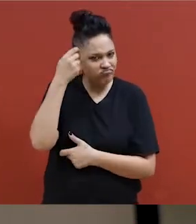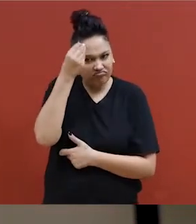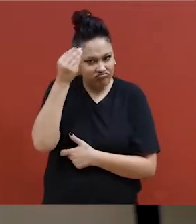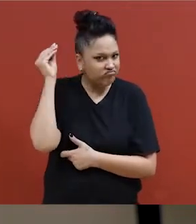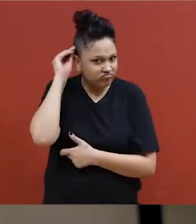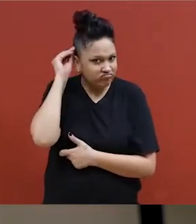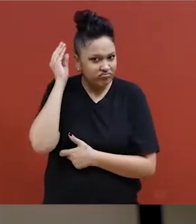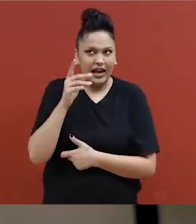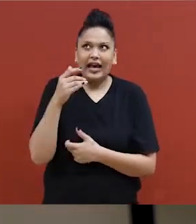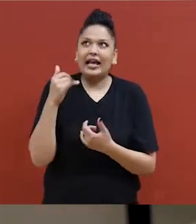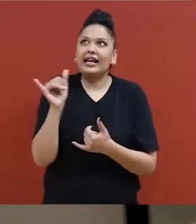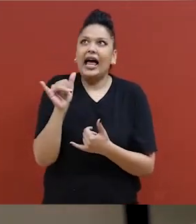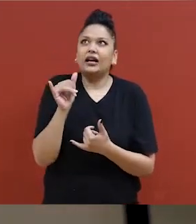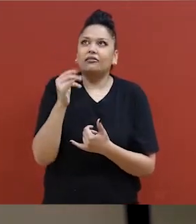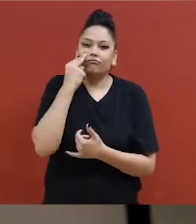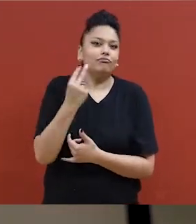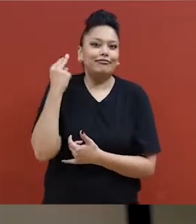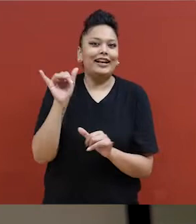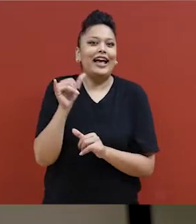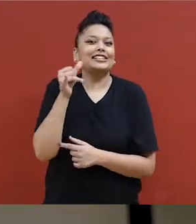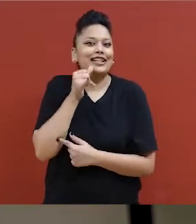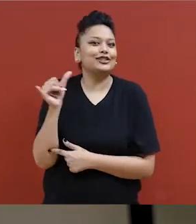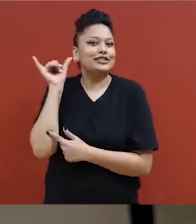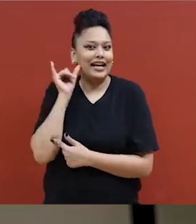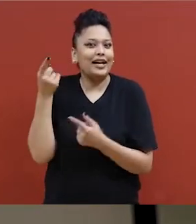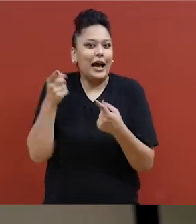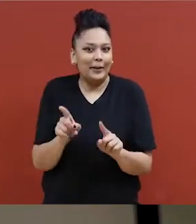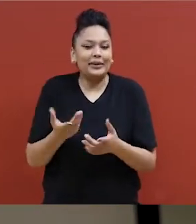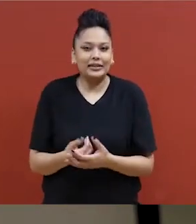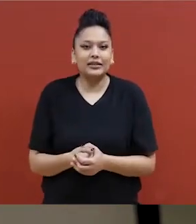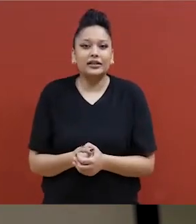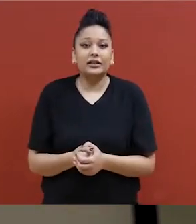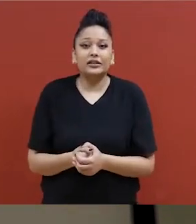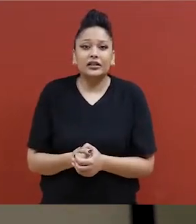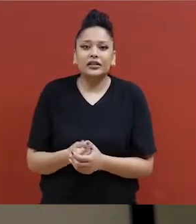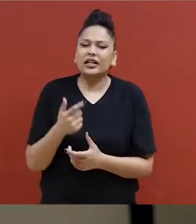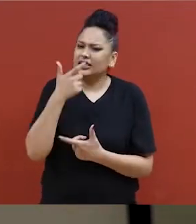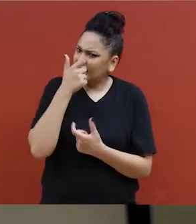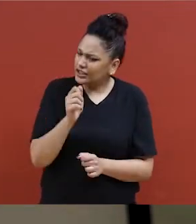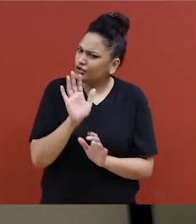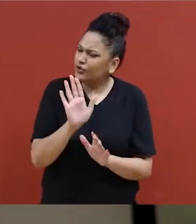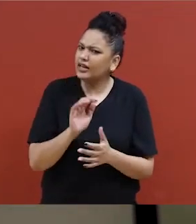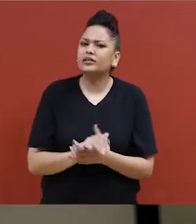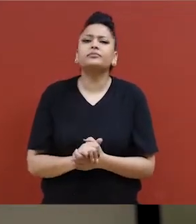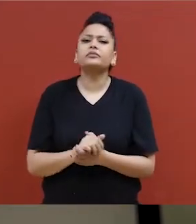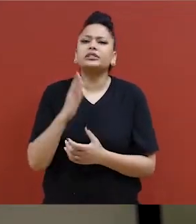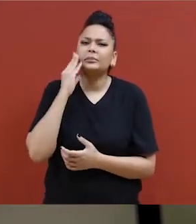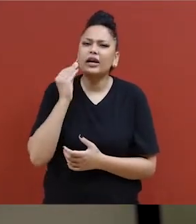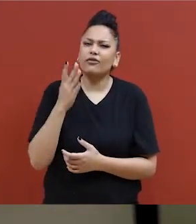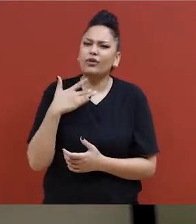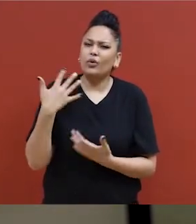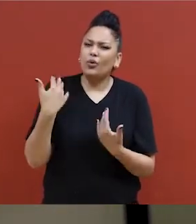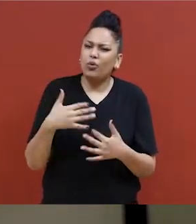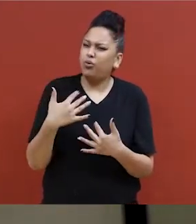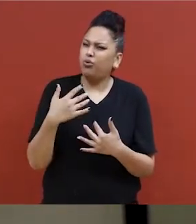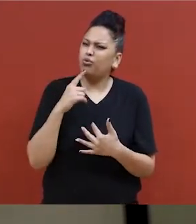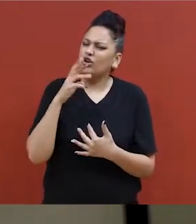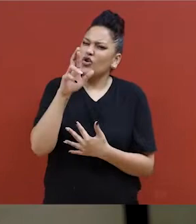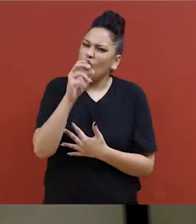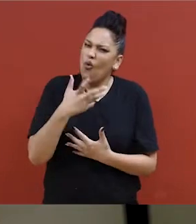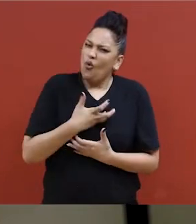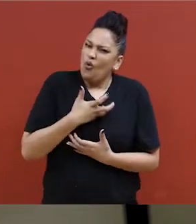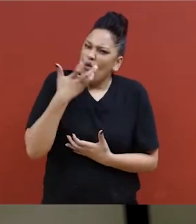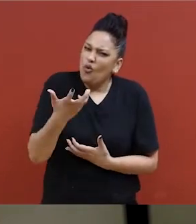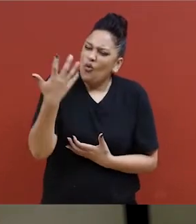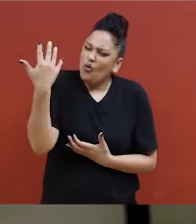about our personal experiences and how raw we can feel sometimes, even just, sharing that kind